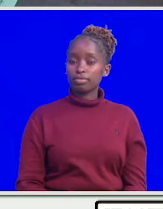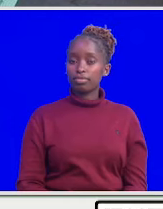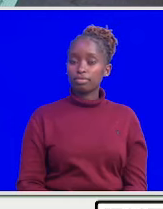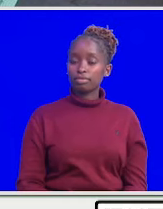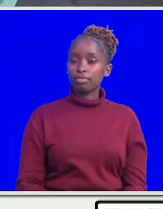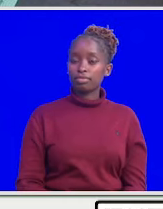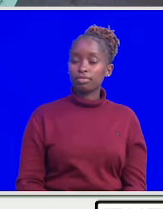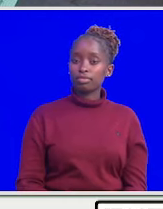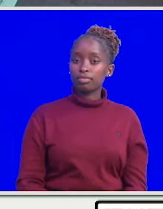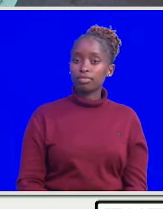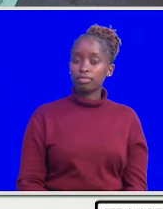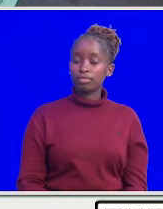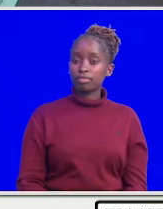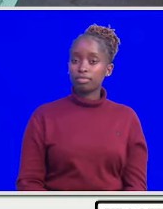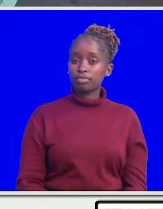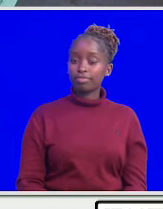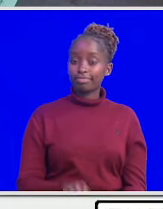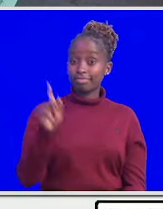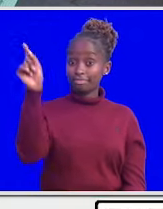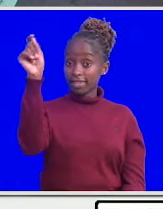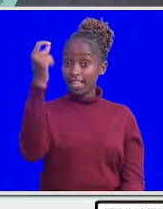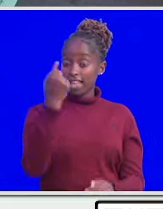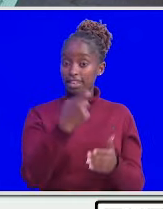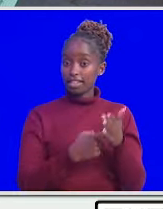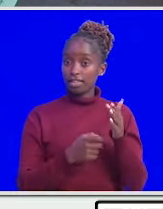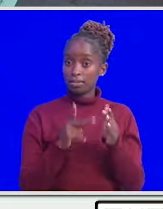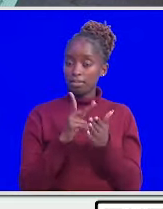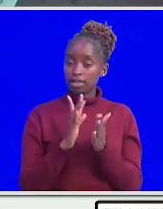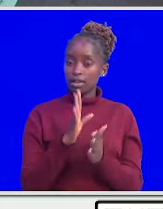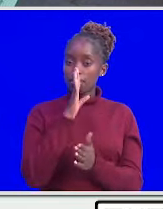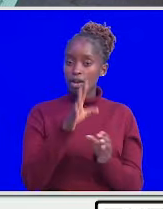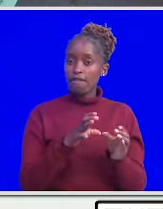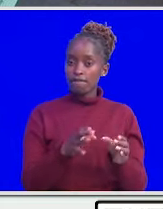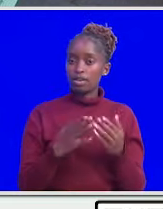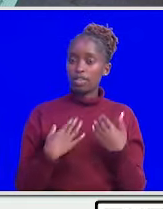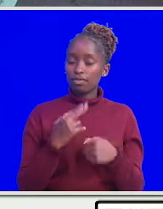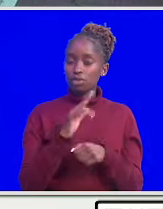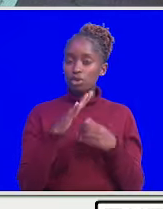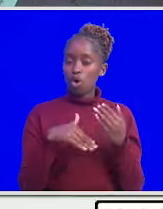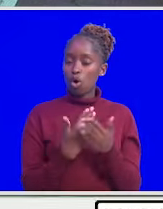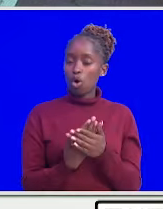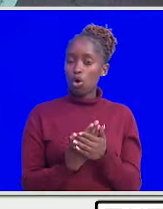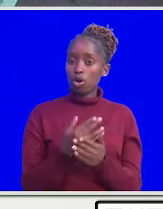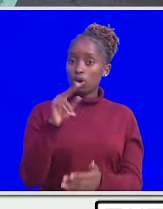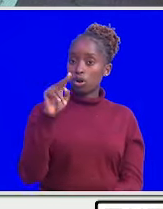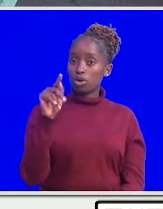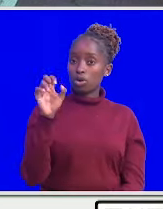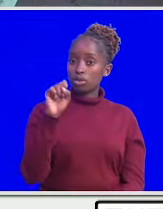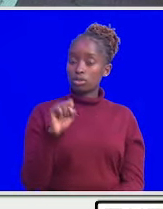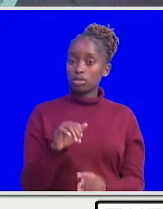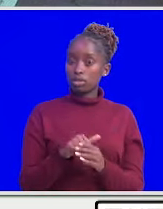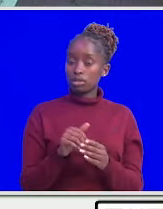sites. Thank you, Java. Kenyan taxpayers will be forced to replenish old currency notes at a cost of